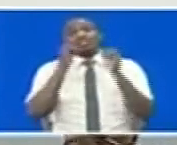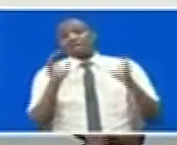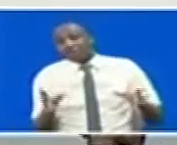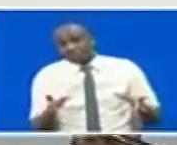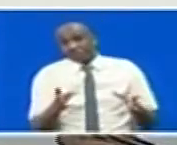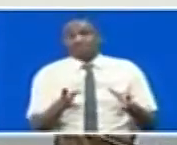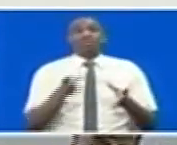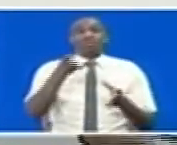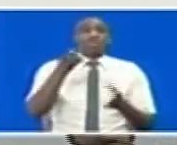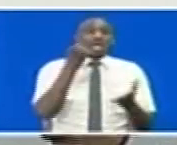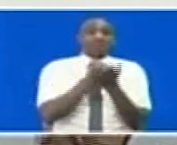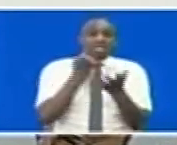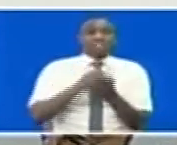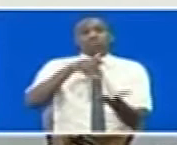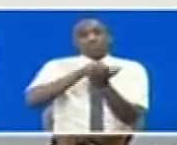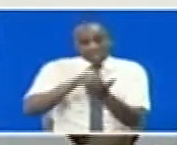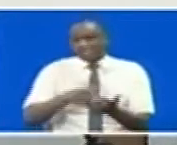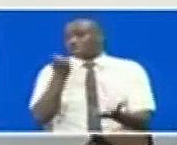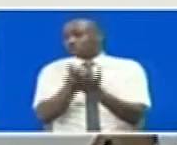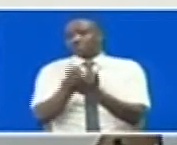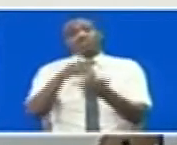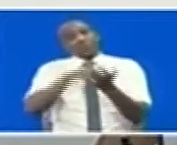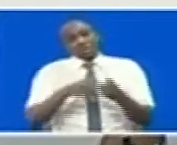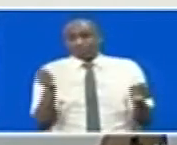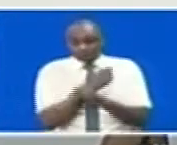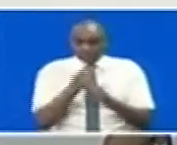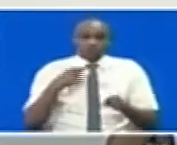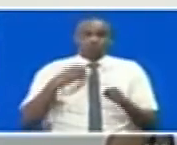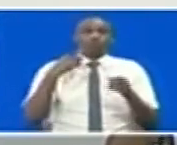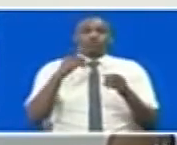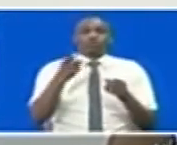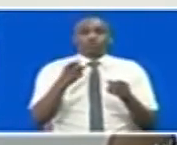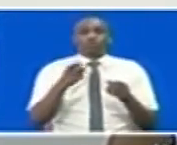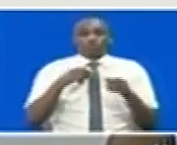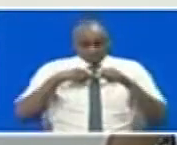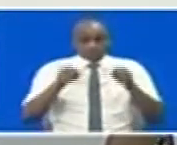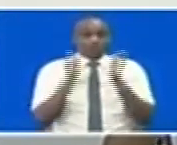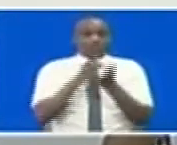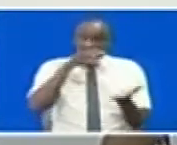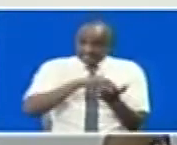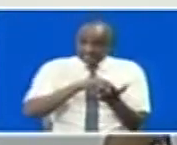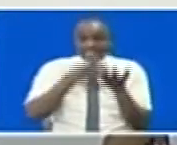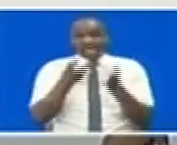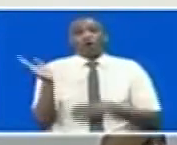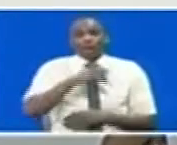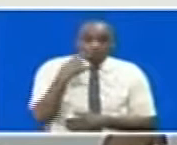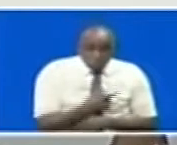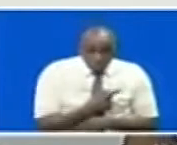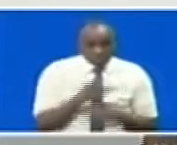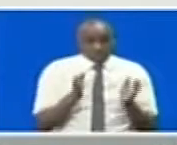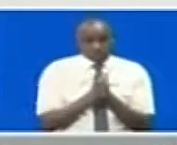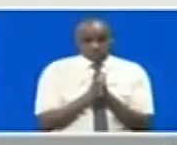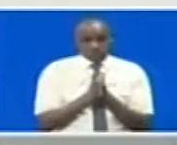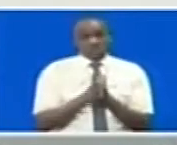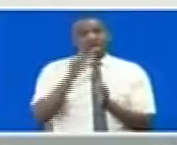the prosecution presents weak evidence that cannot sustain a conviction. And some say that then that goes back to the doorstep of